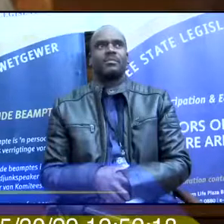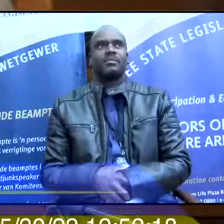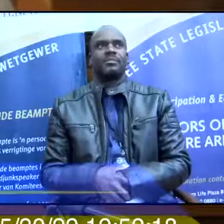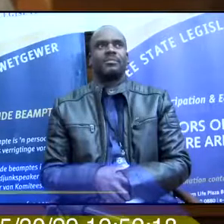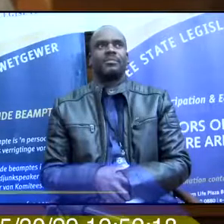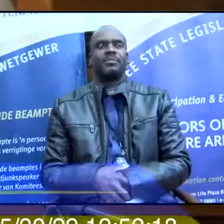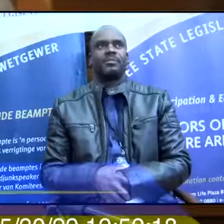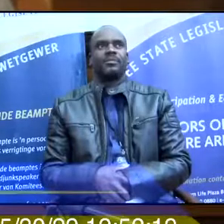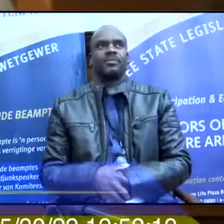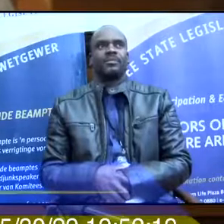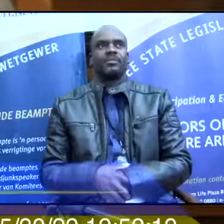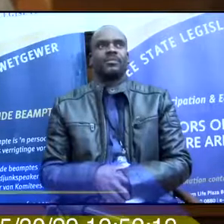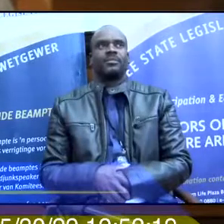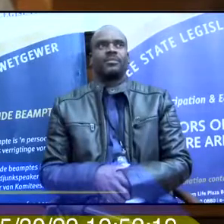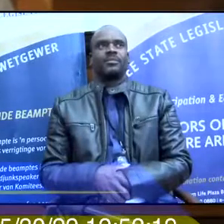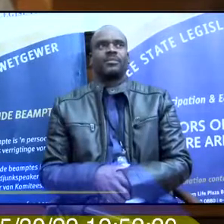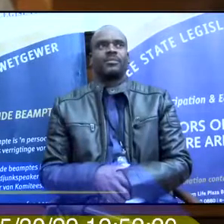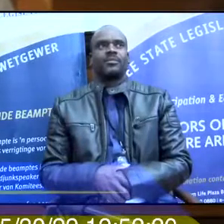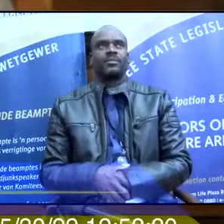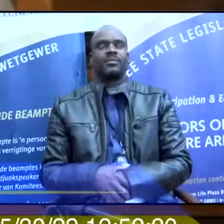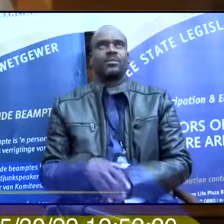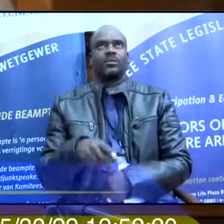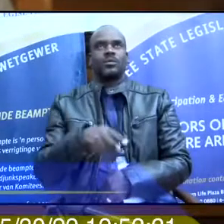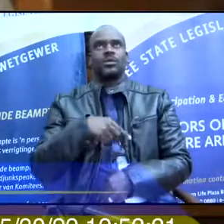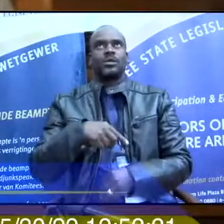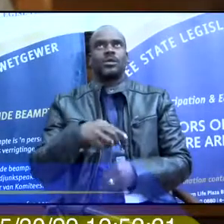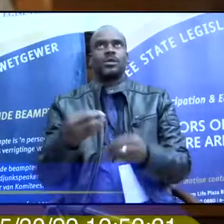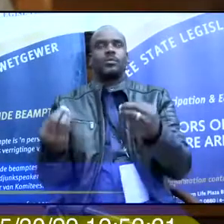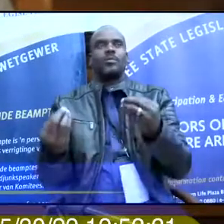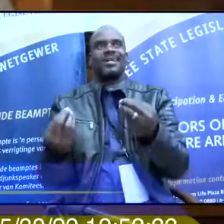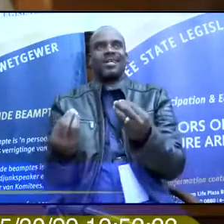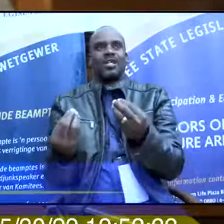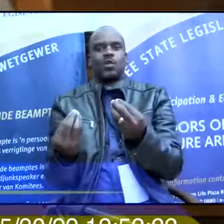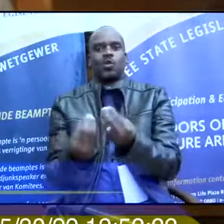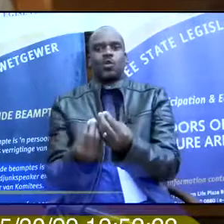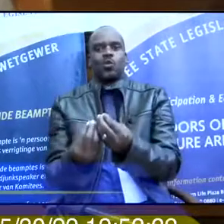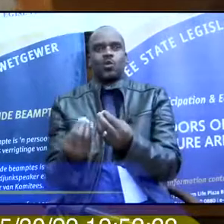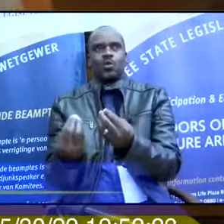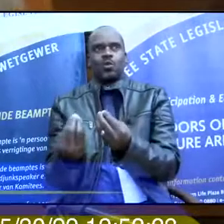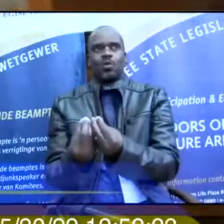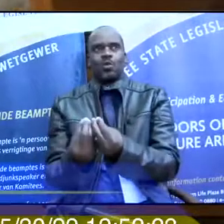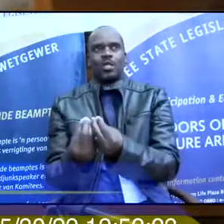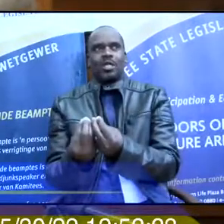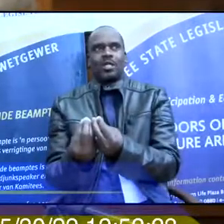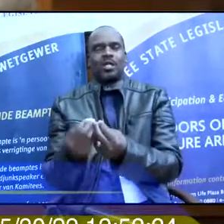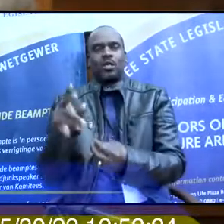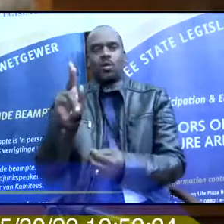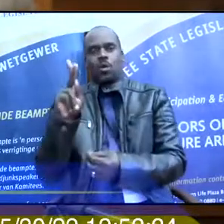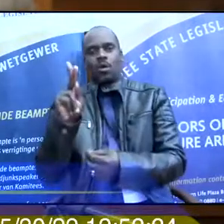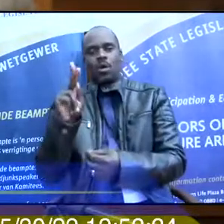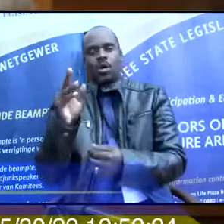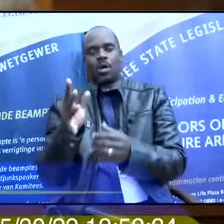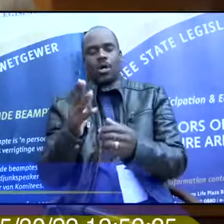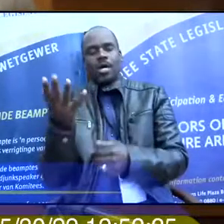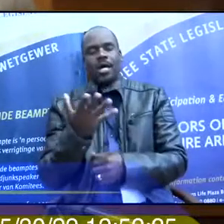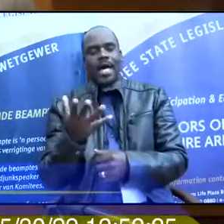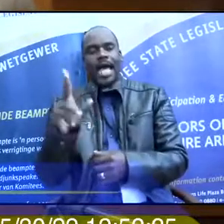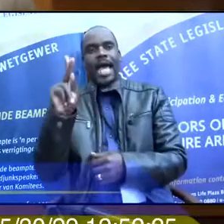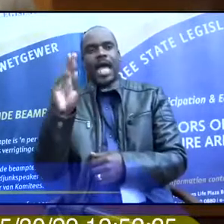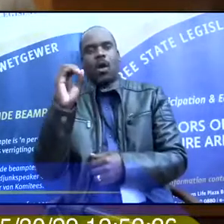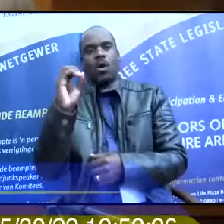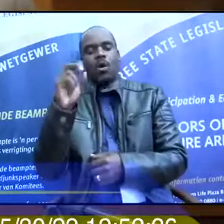we have a student we even has the premier gintaven in copenhagen because